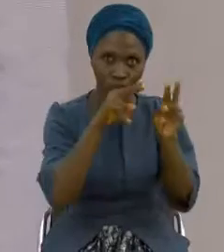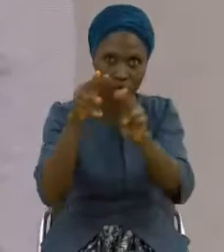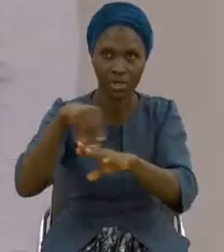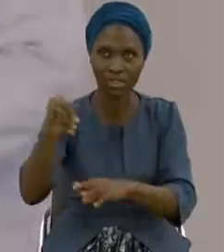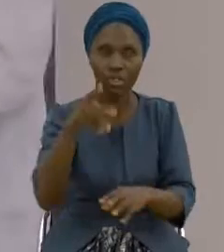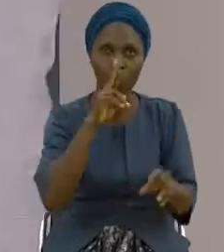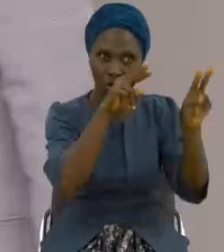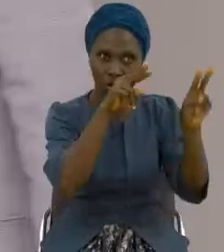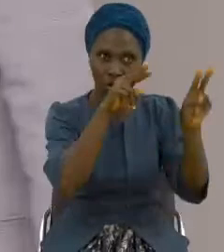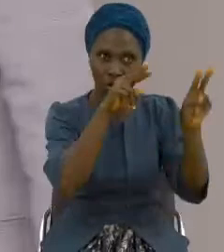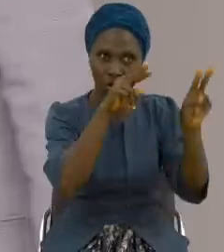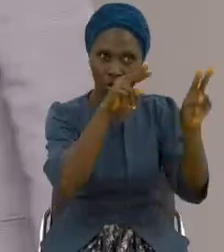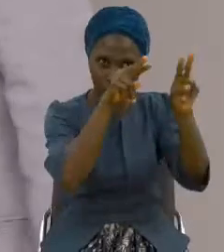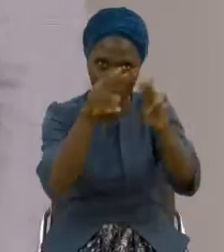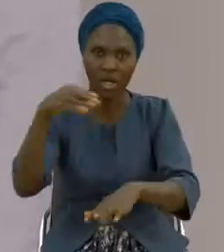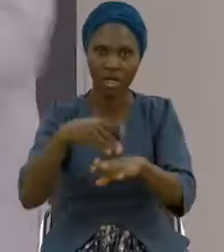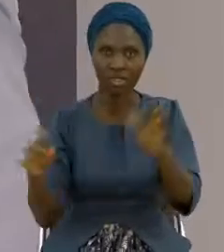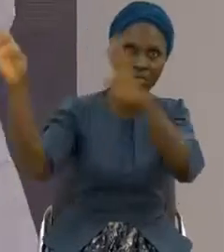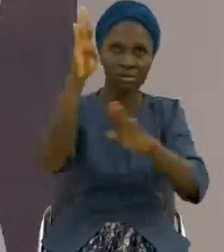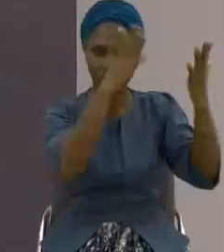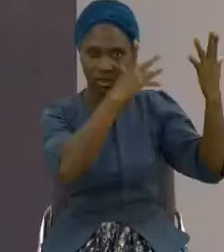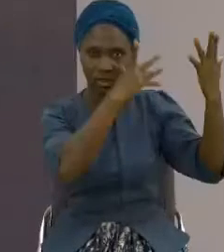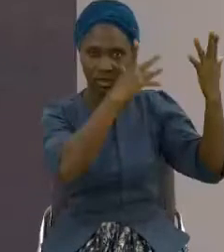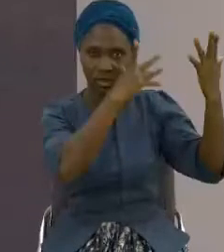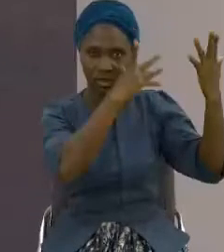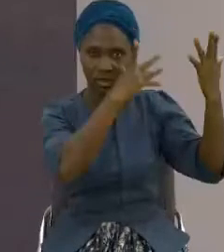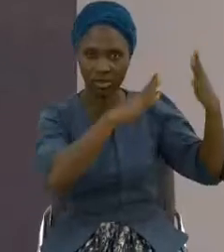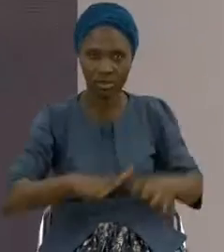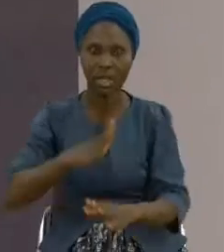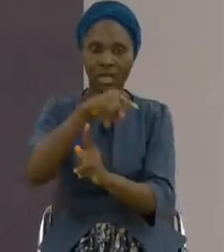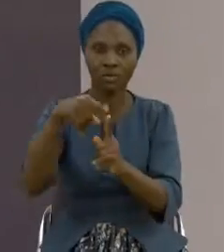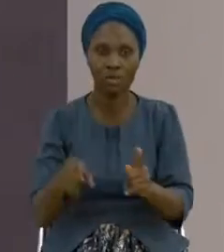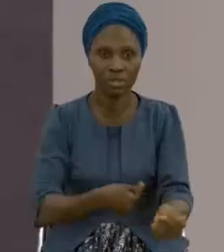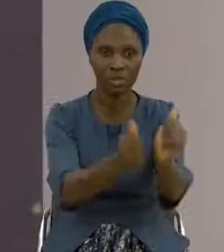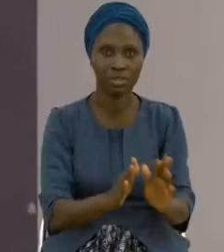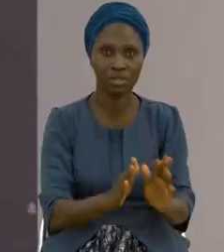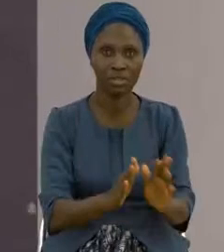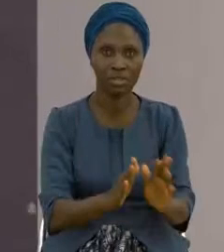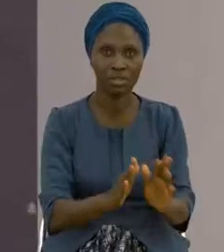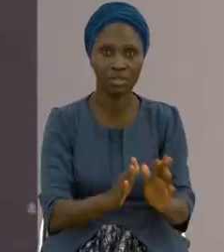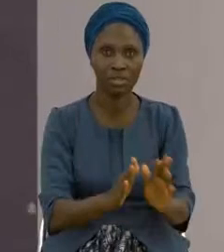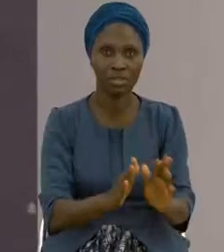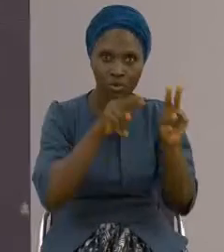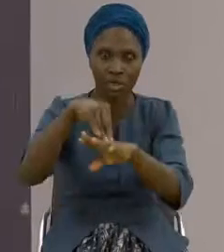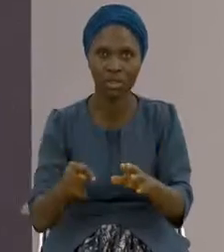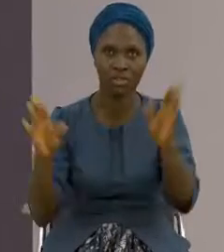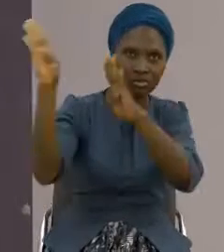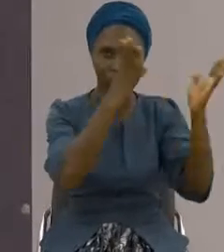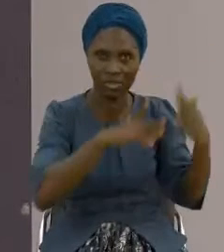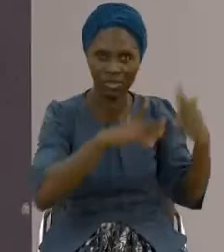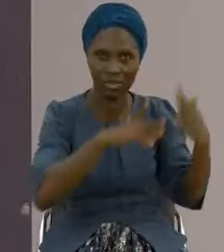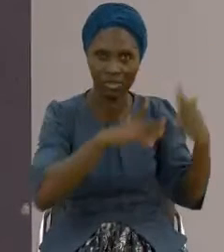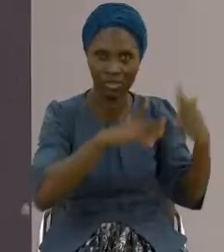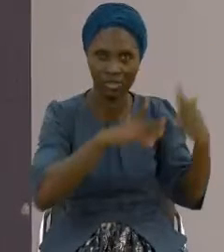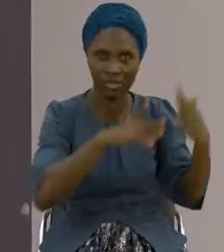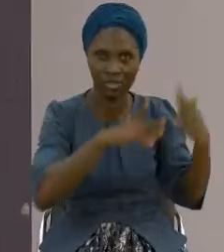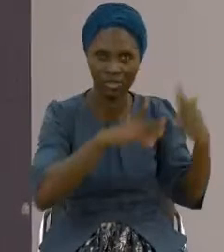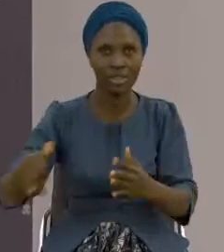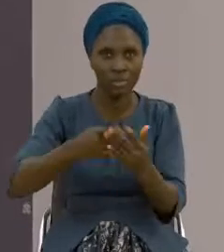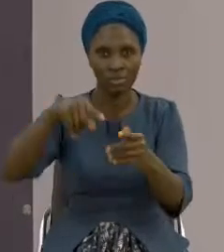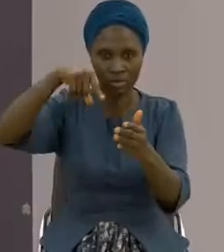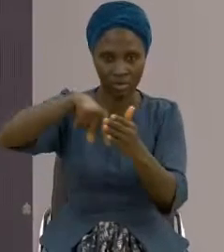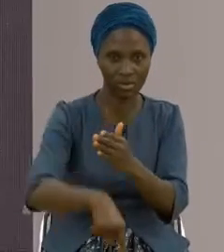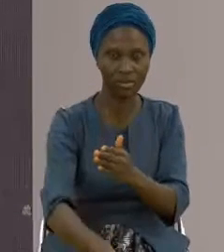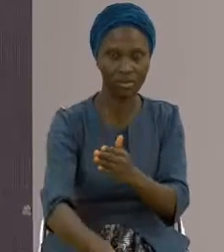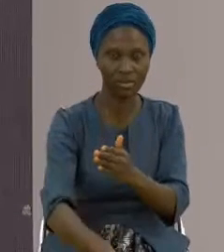looked at the stormy sea, they began to sink. But in all situations, at all